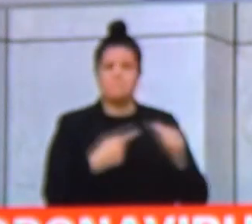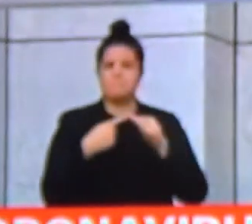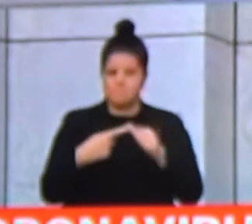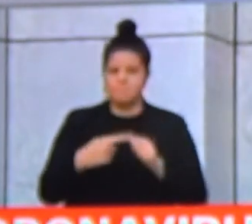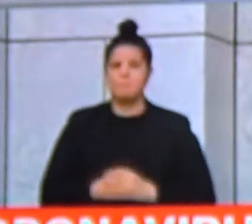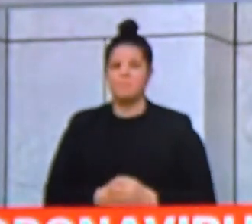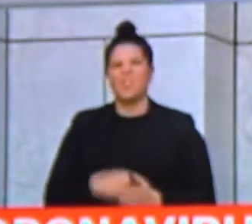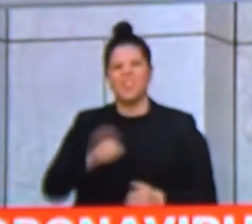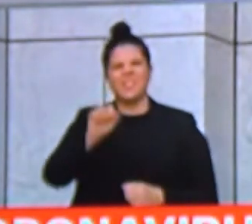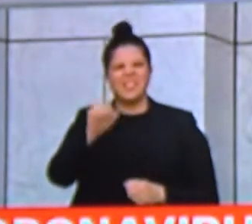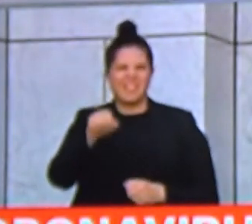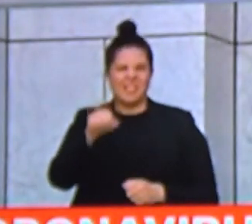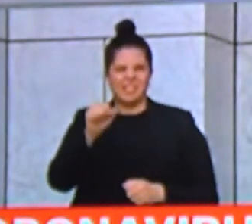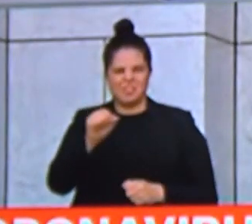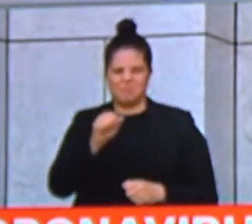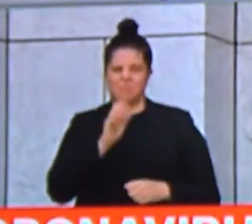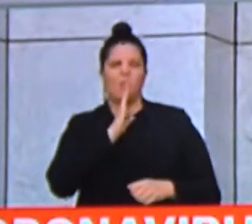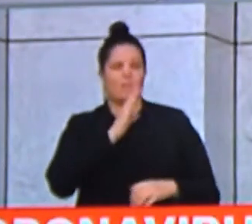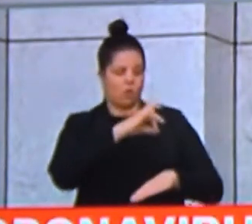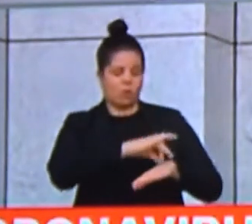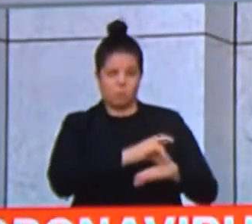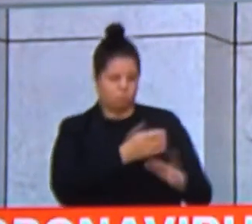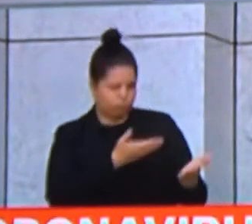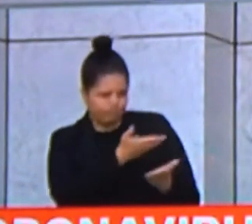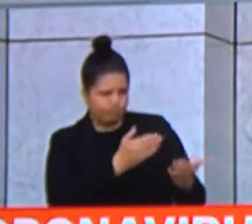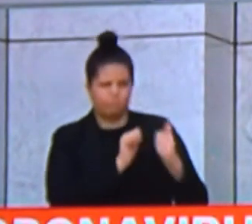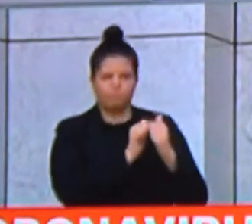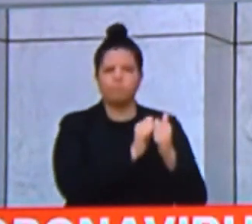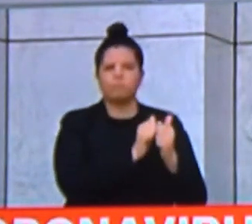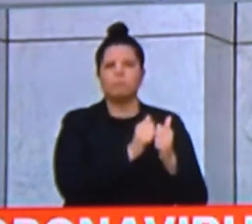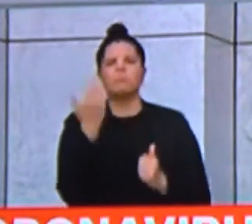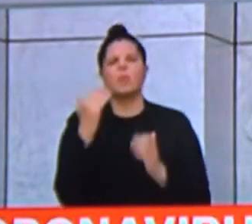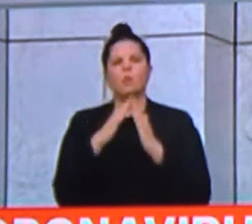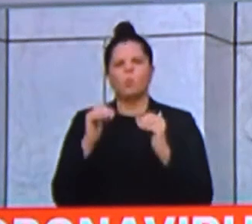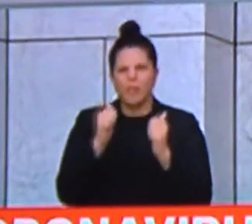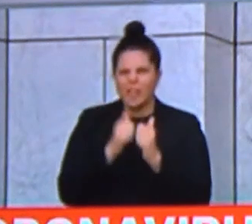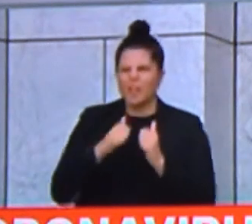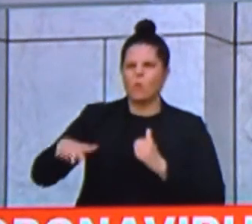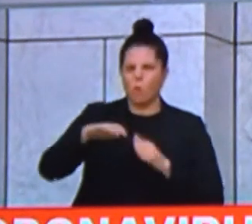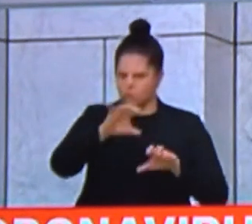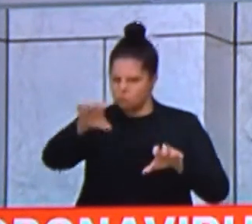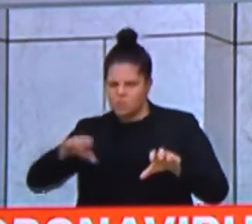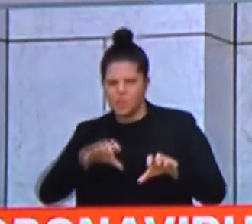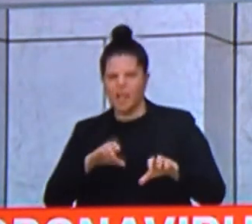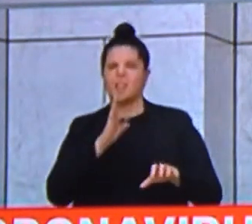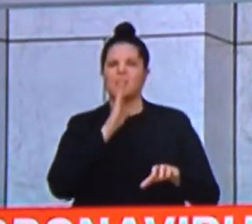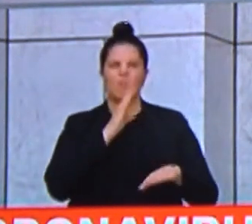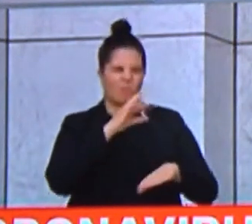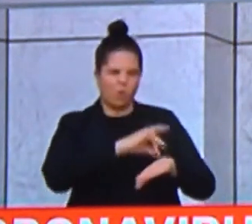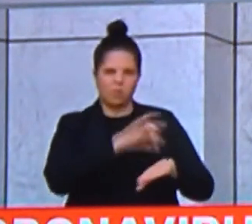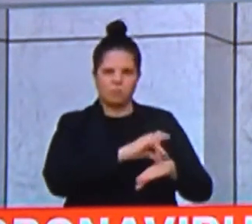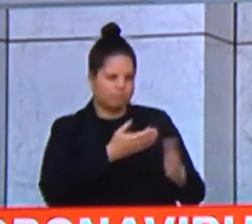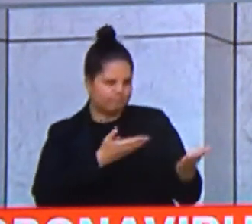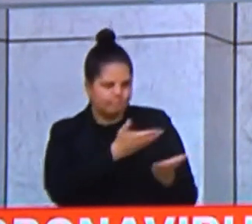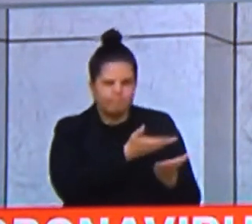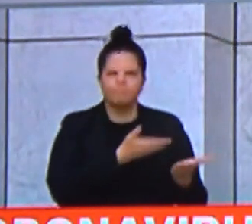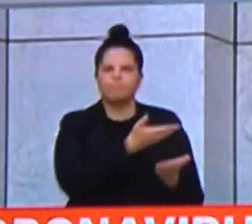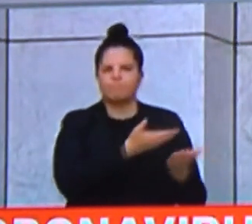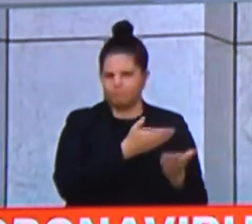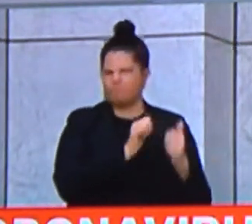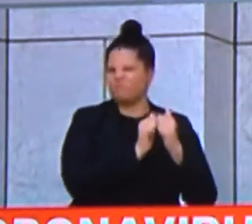passes. Michelle. Mr Hunt, for some time we were hearing that the official medical advice from your top